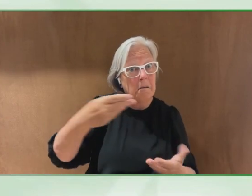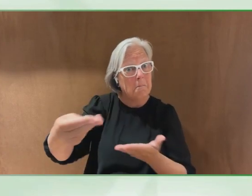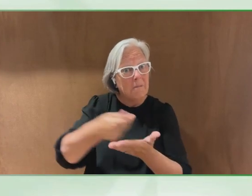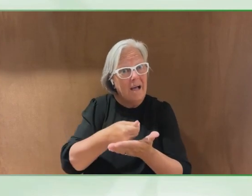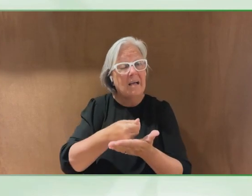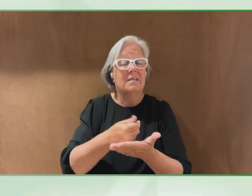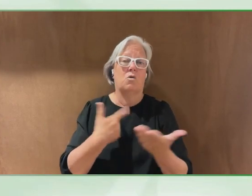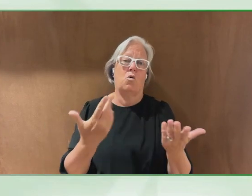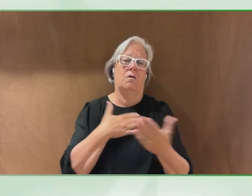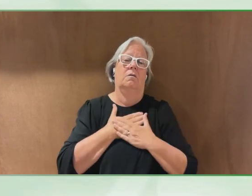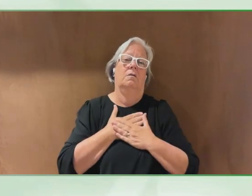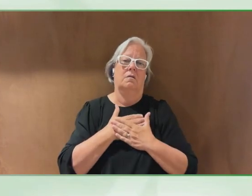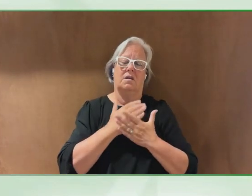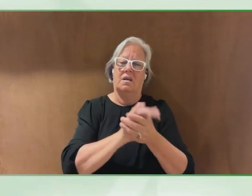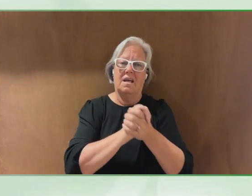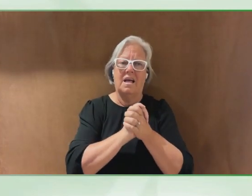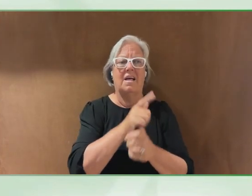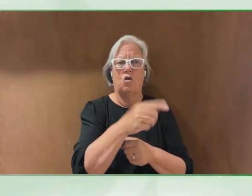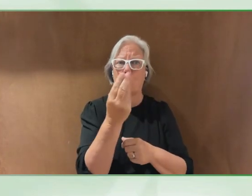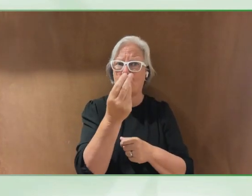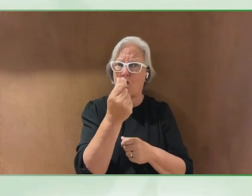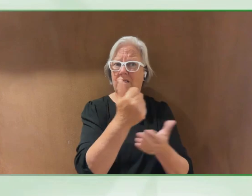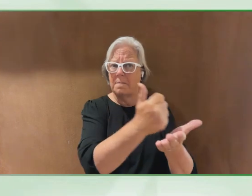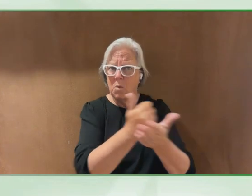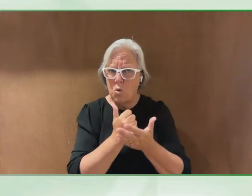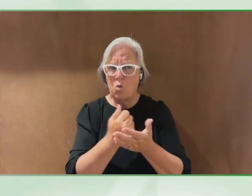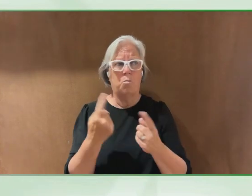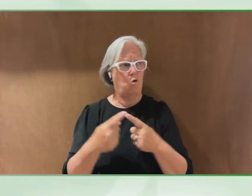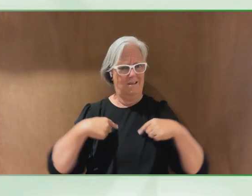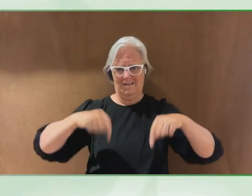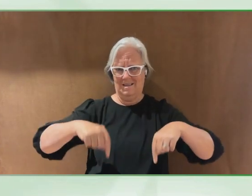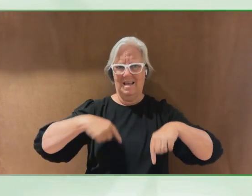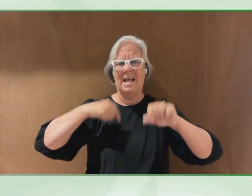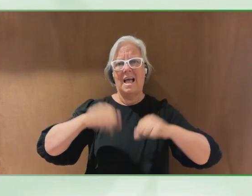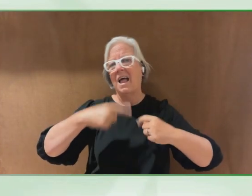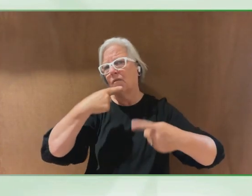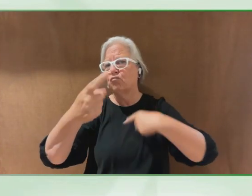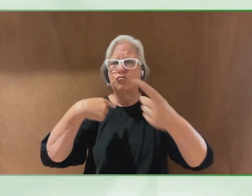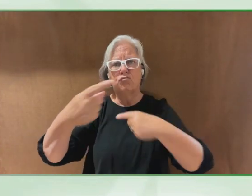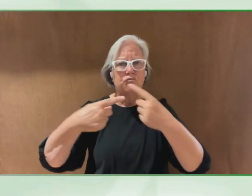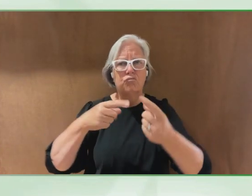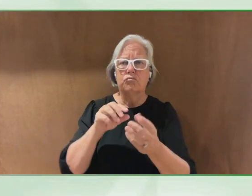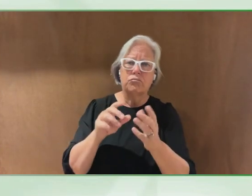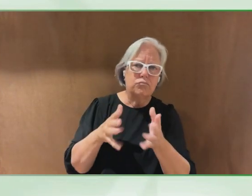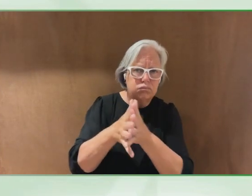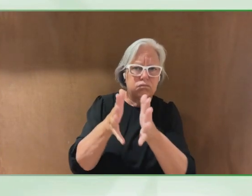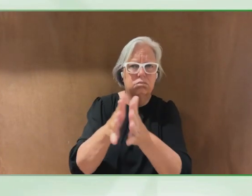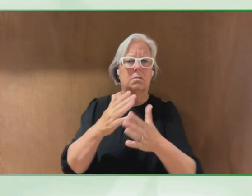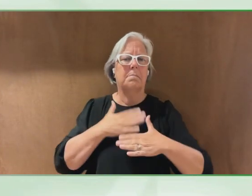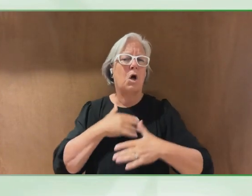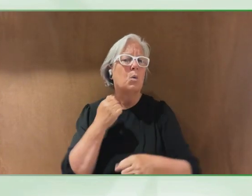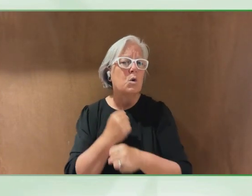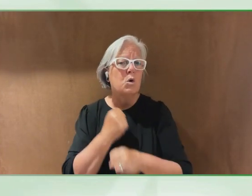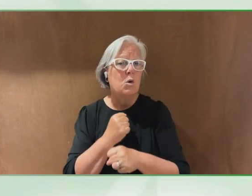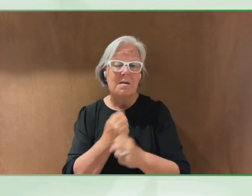that financial support, but also the platform to be able to speak about my work, because a lot of young persons with disabilities don't